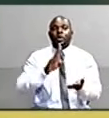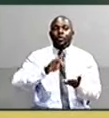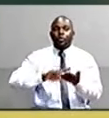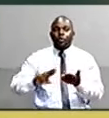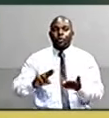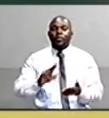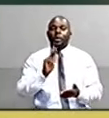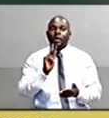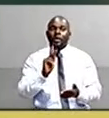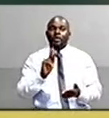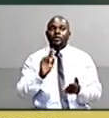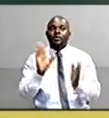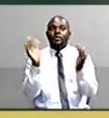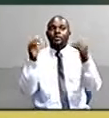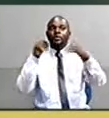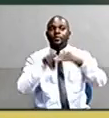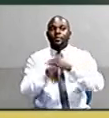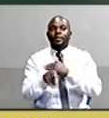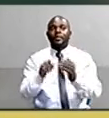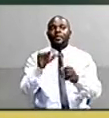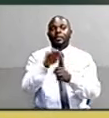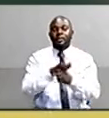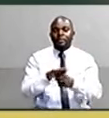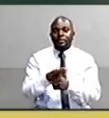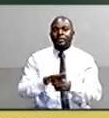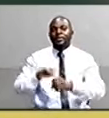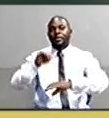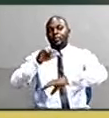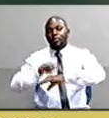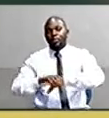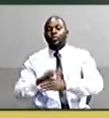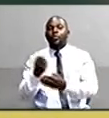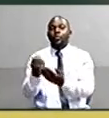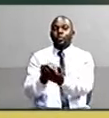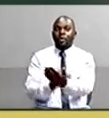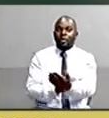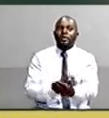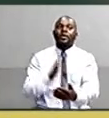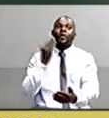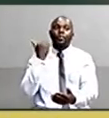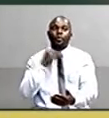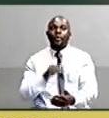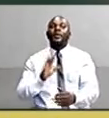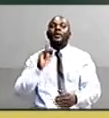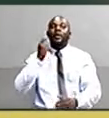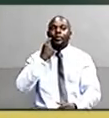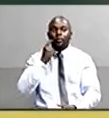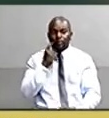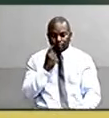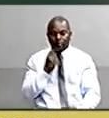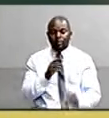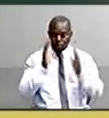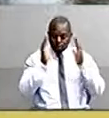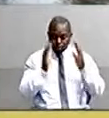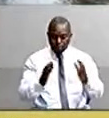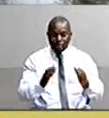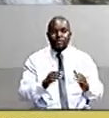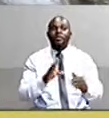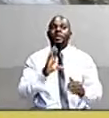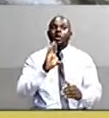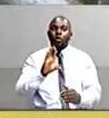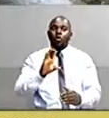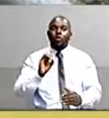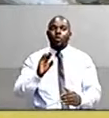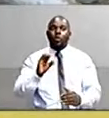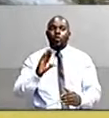Chibale, Ntoroko, Kasese, Mukono, Kayunga, Buikwe, and Mpiji are into cocoa growing.